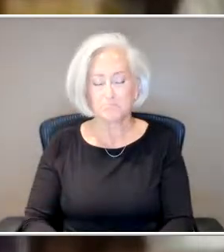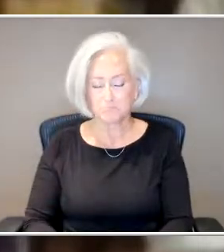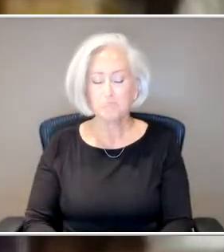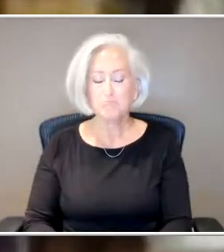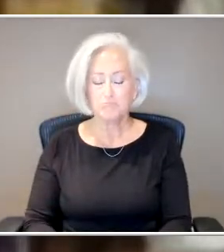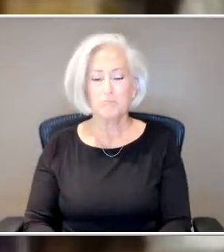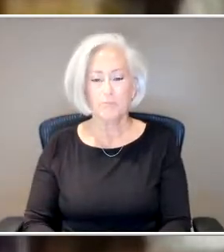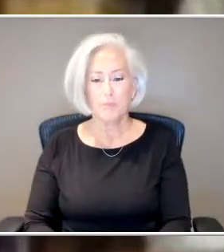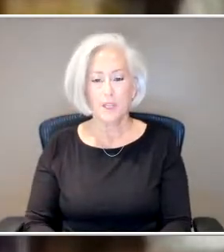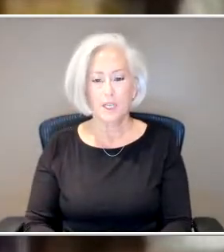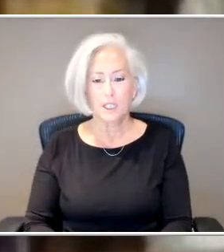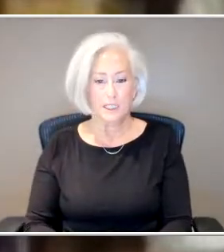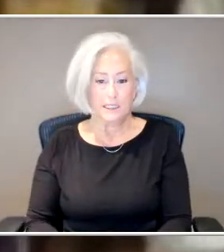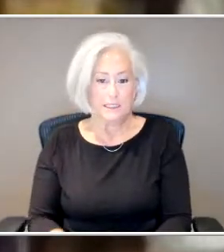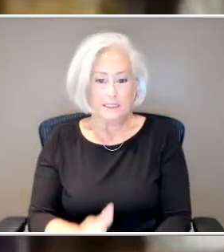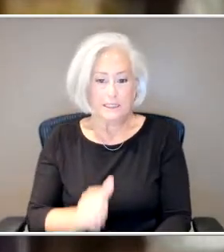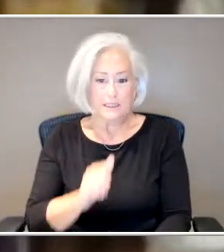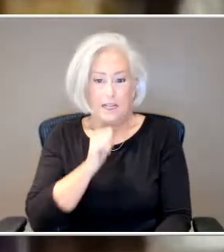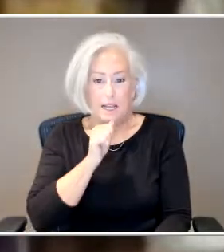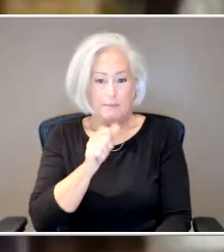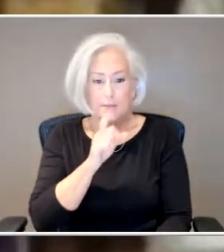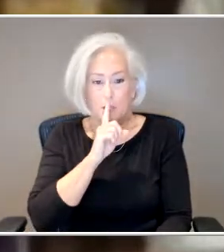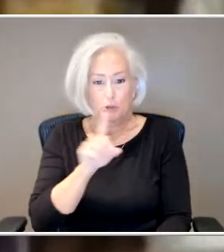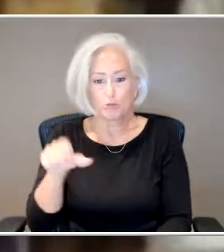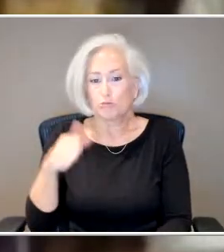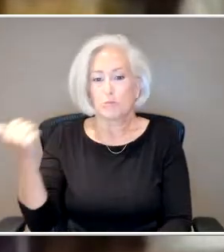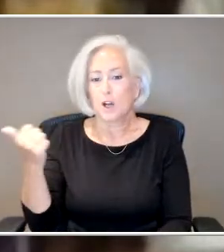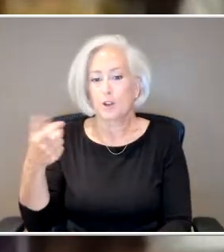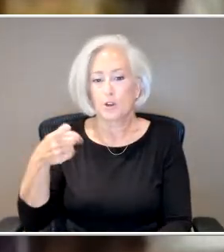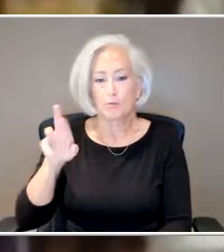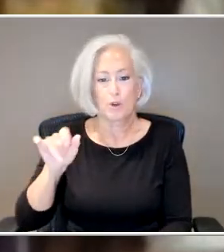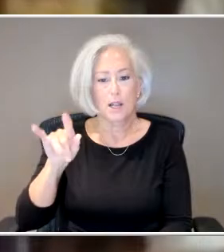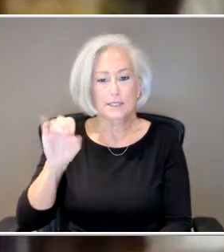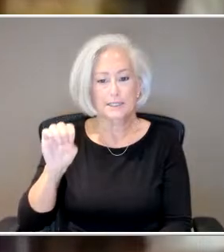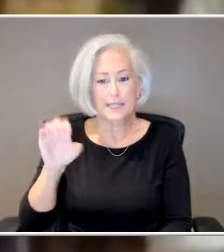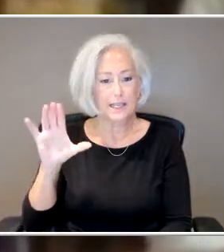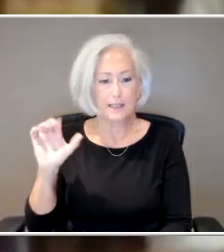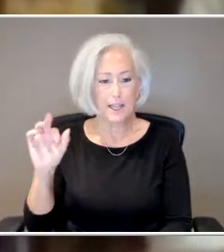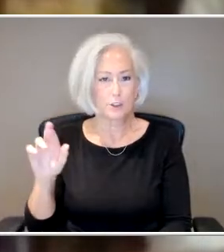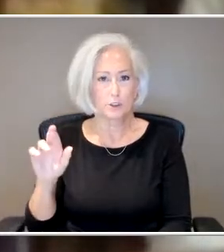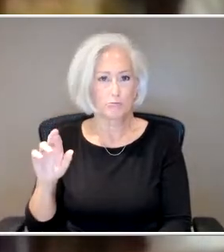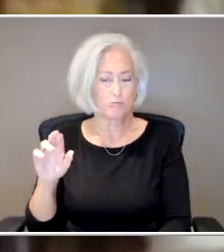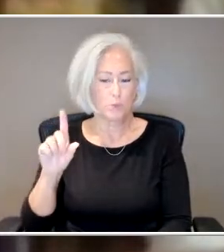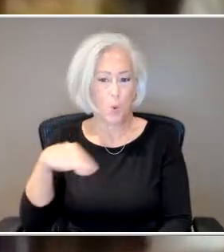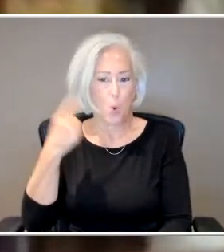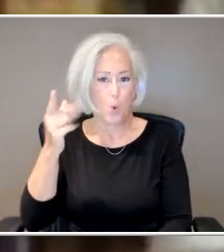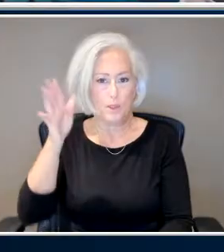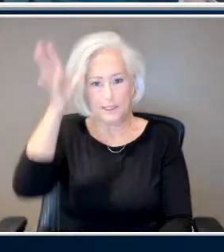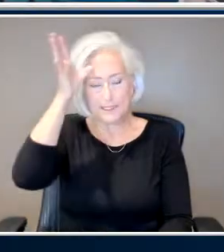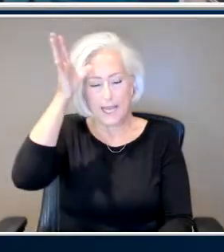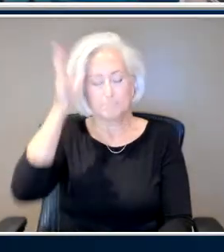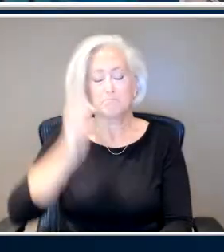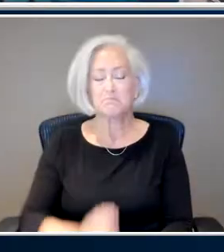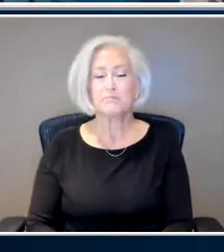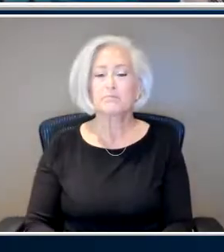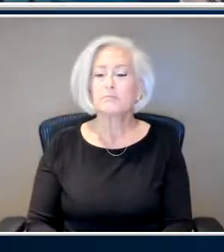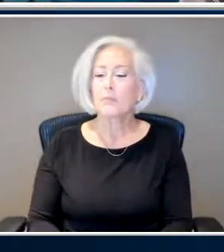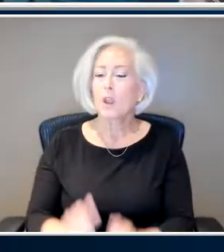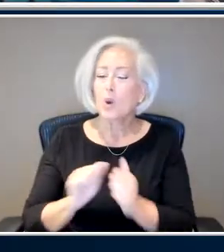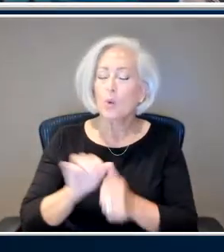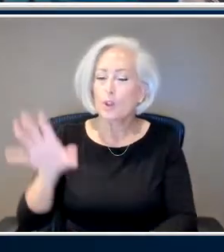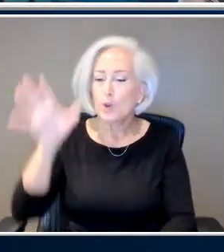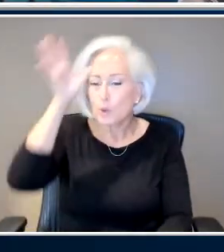And I'm not aware of any other prostate cancer in the family other than Dad. With Dad, did he talk